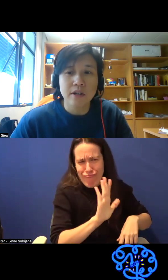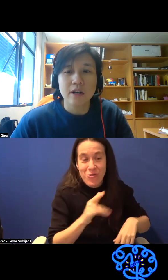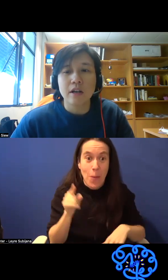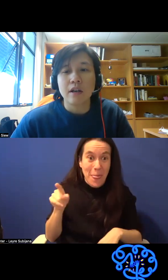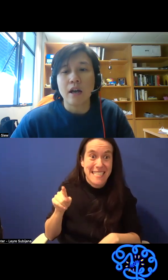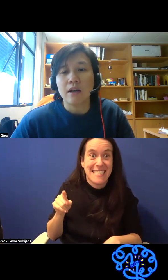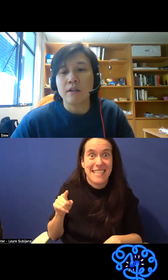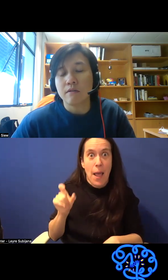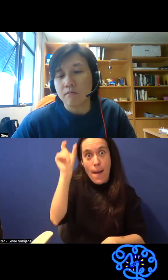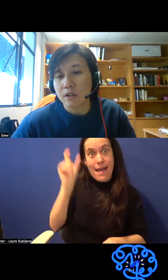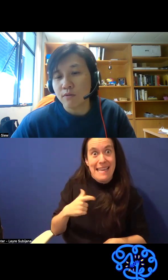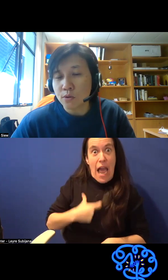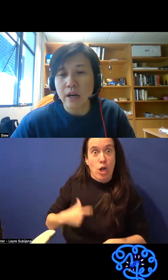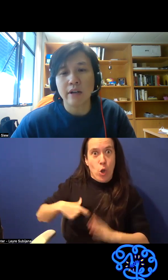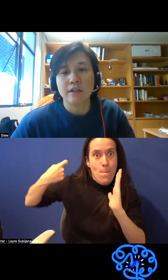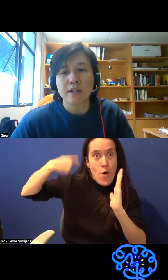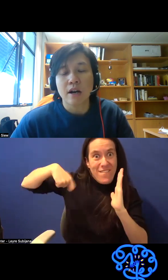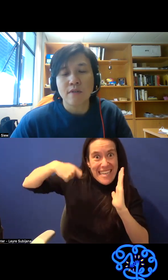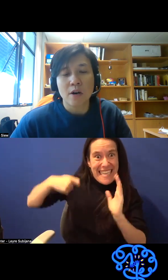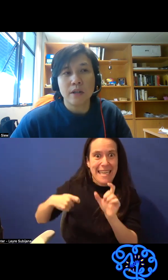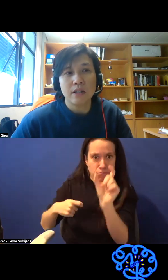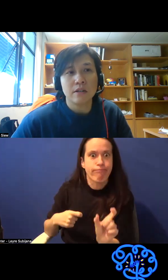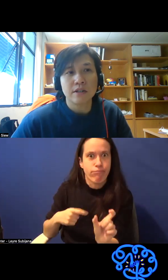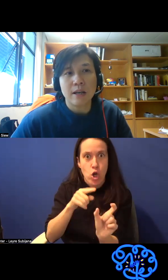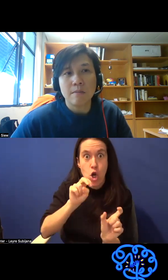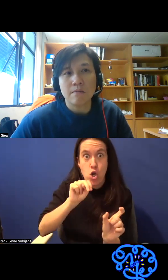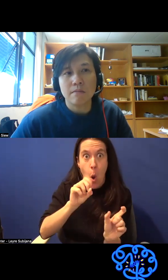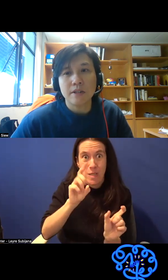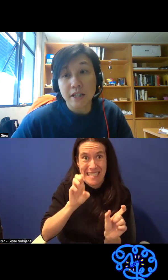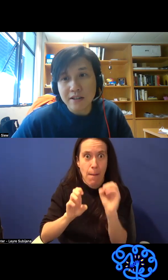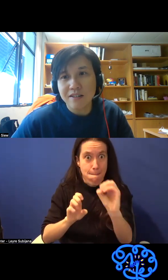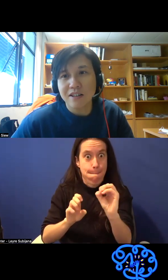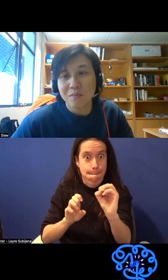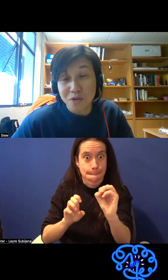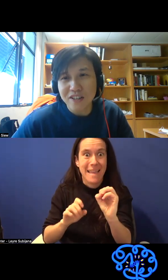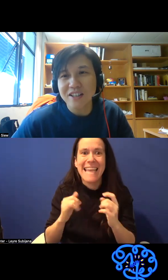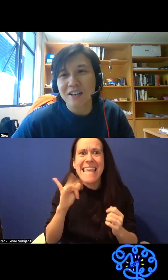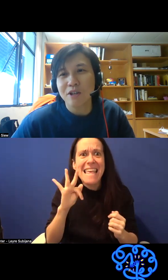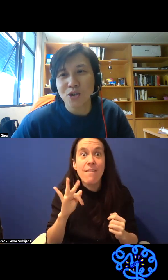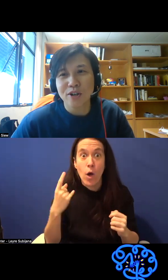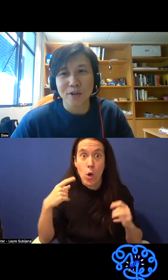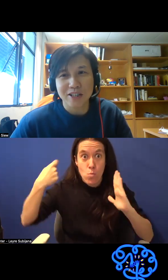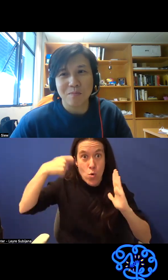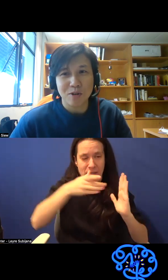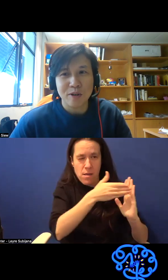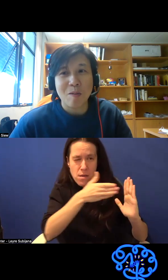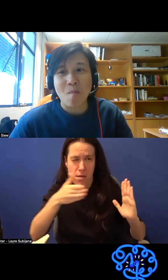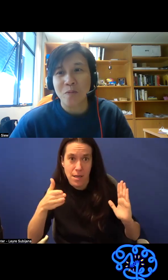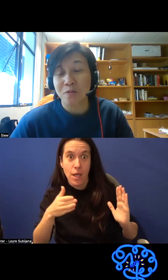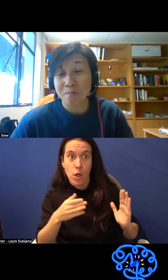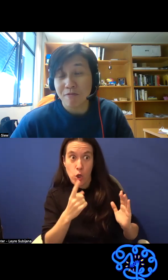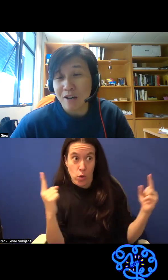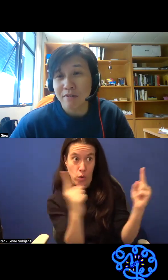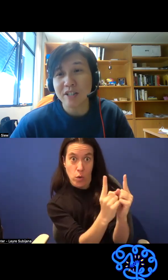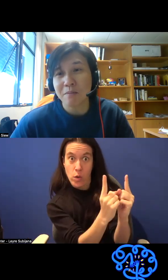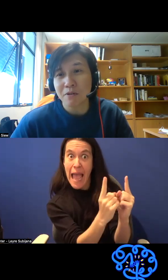nodes, and if two characters are found in the same scene in the movie, we draw a connection between them.